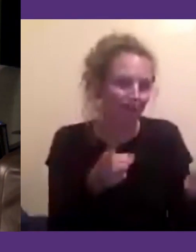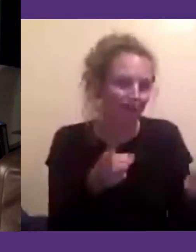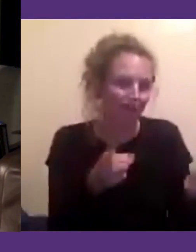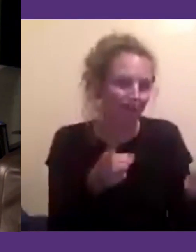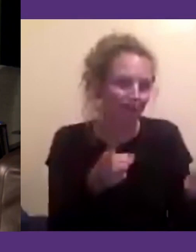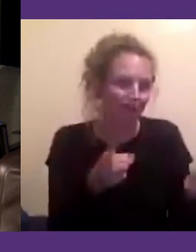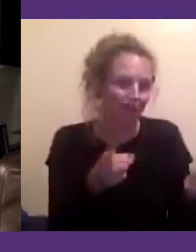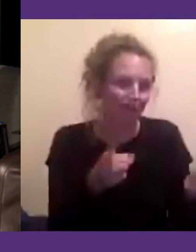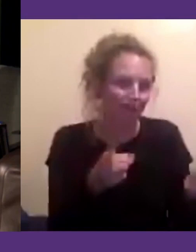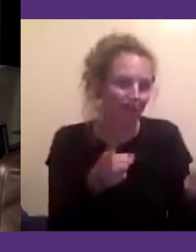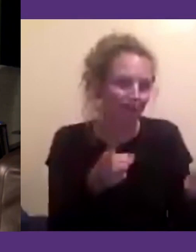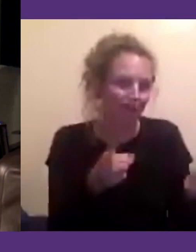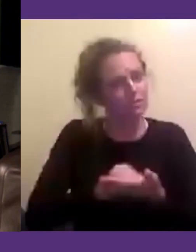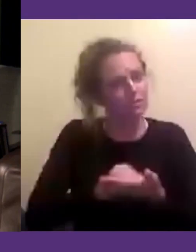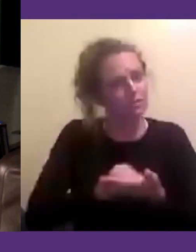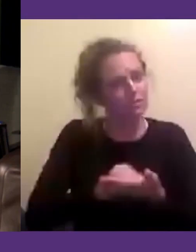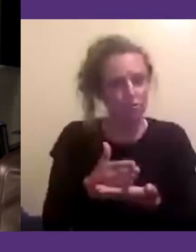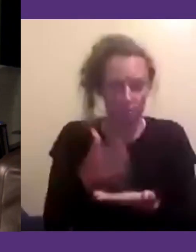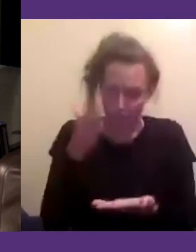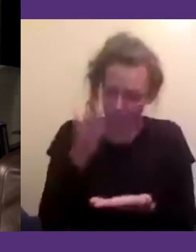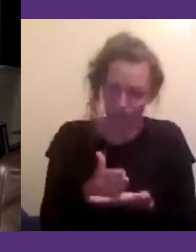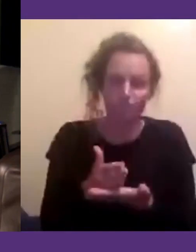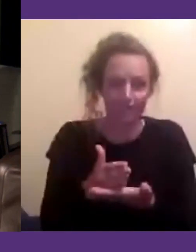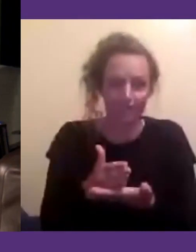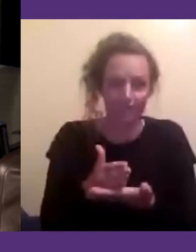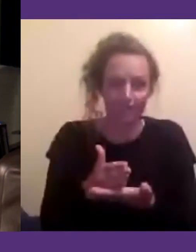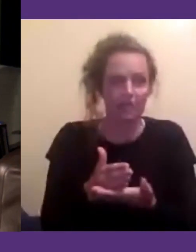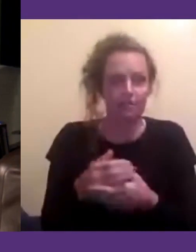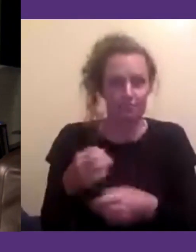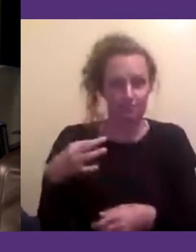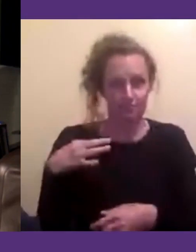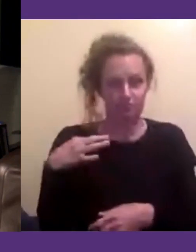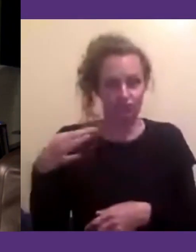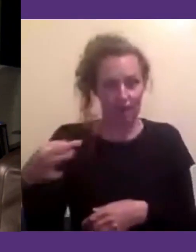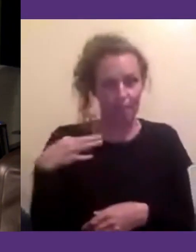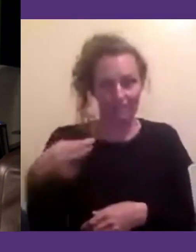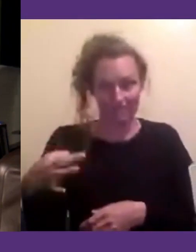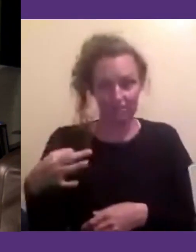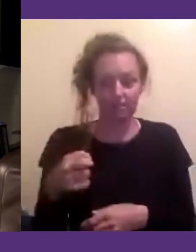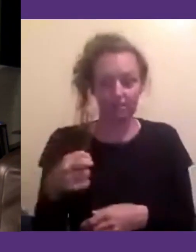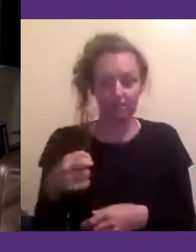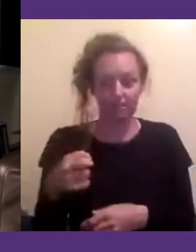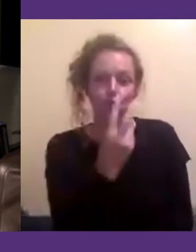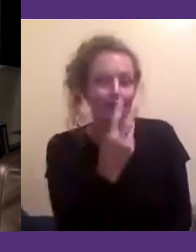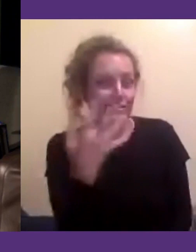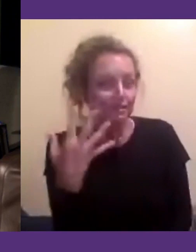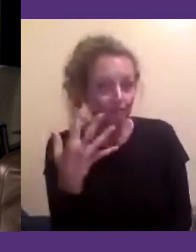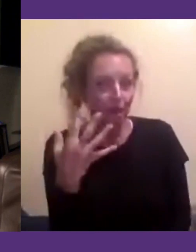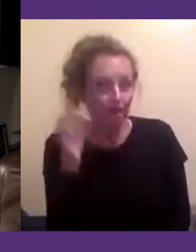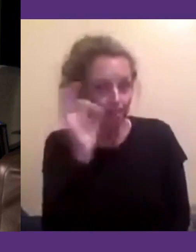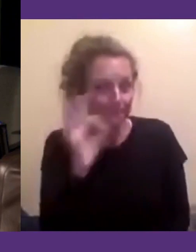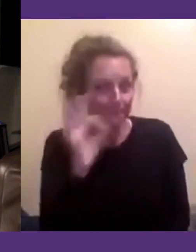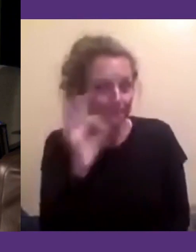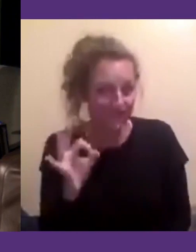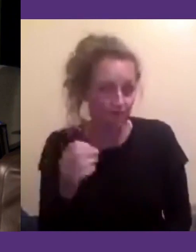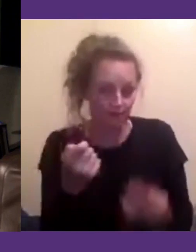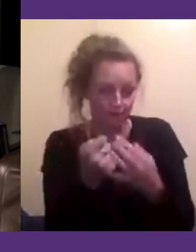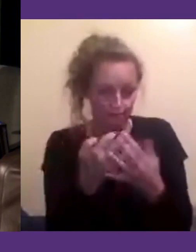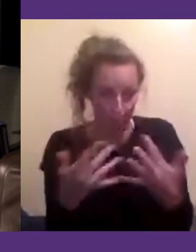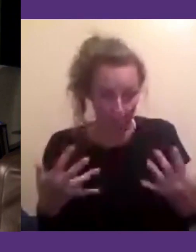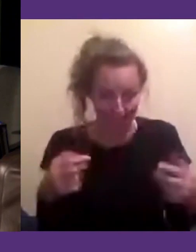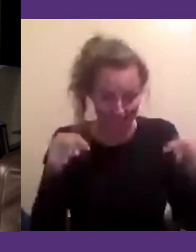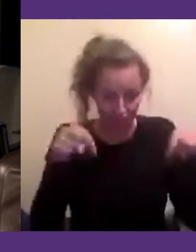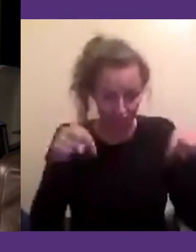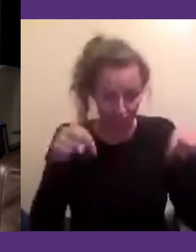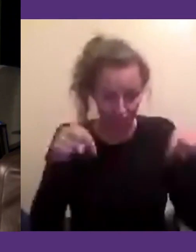the 25% of the population that are disabled in this country. Do you think that the code is nuanced enough to